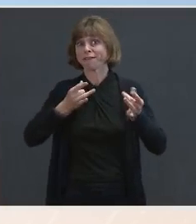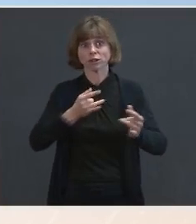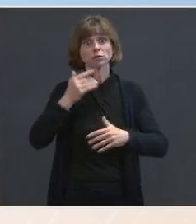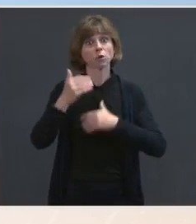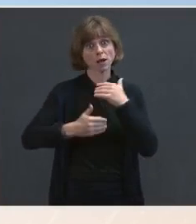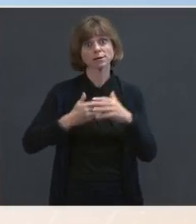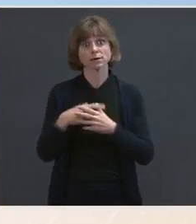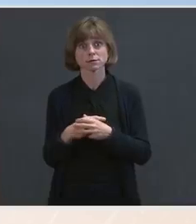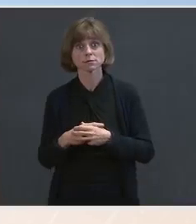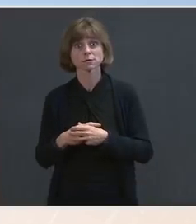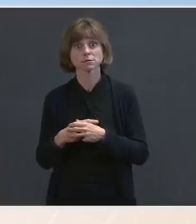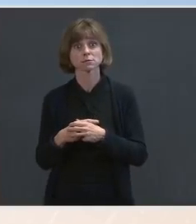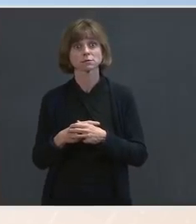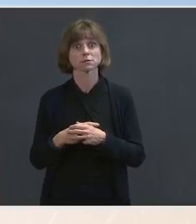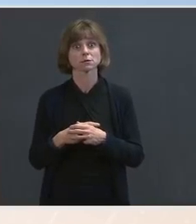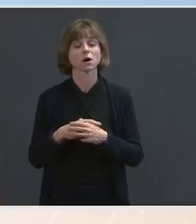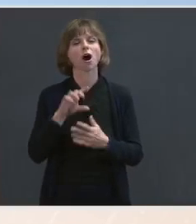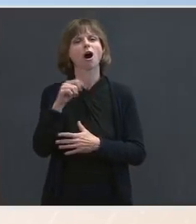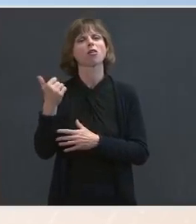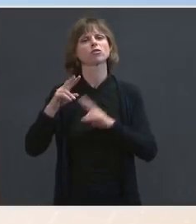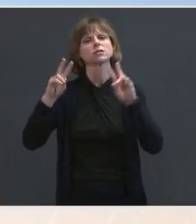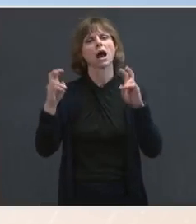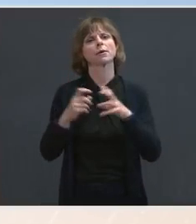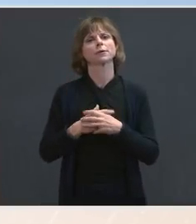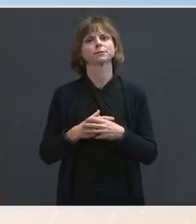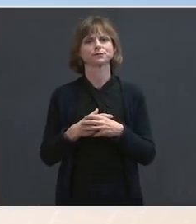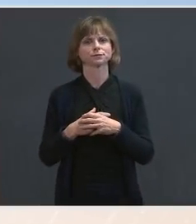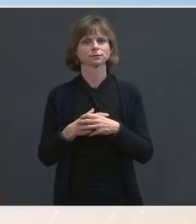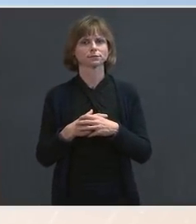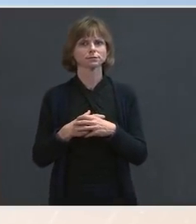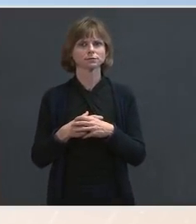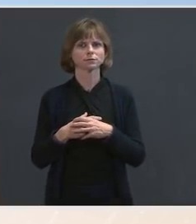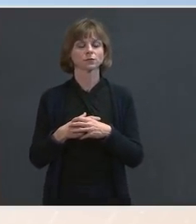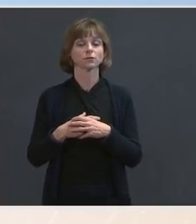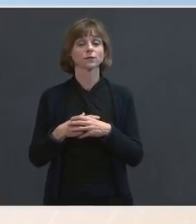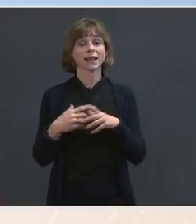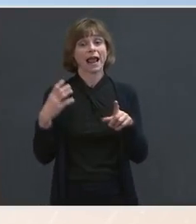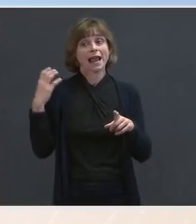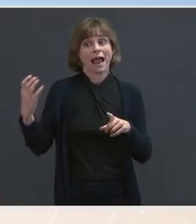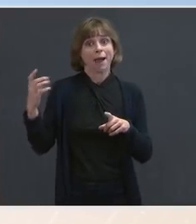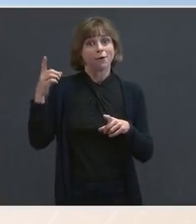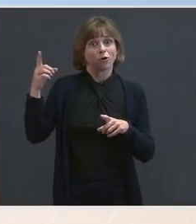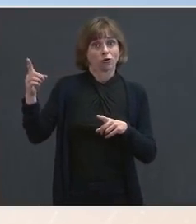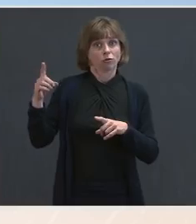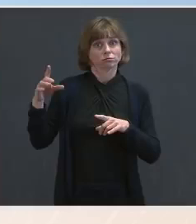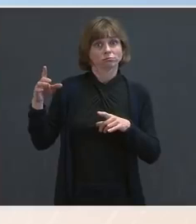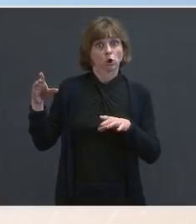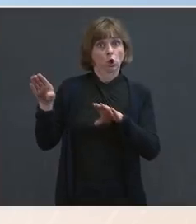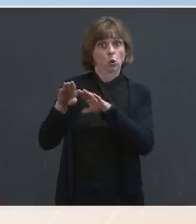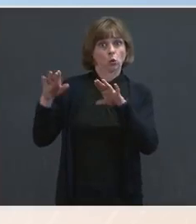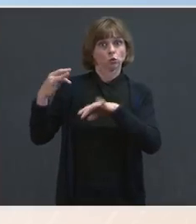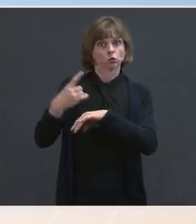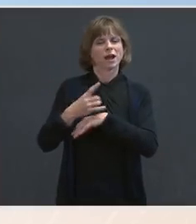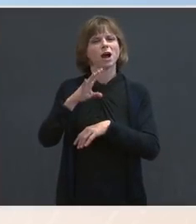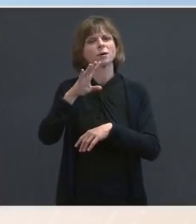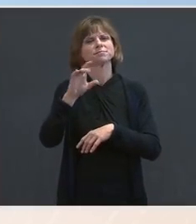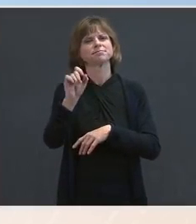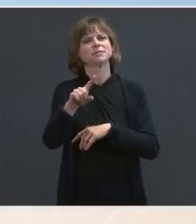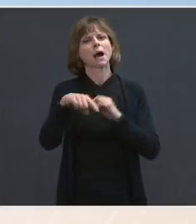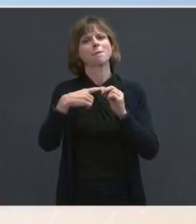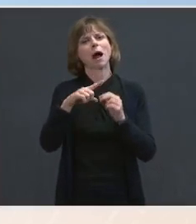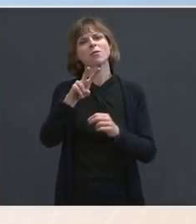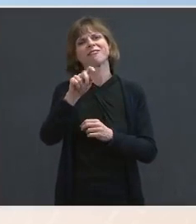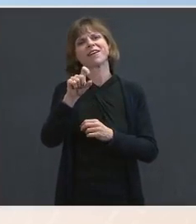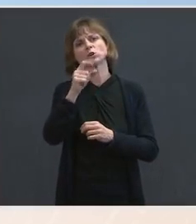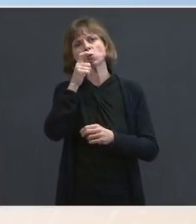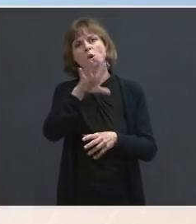you. On another topic, as the Capitol's on alert today, I wanted to ask you about the veterans who played a role in the January 6th attack.